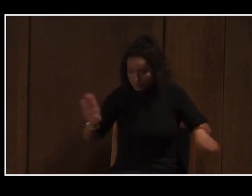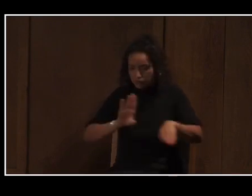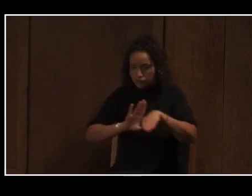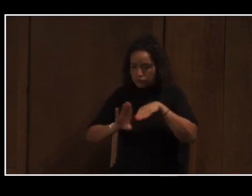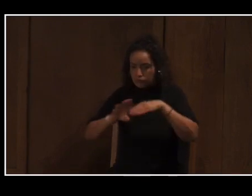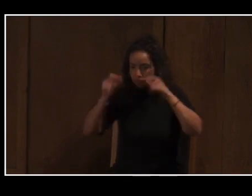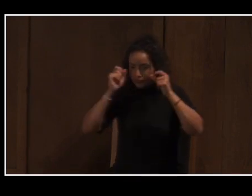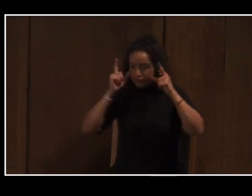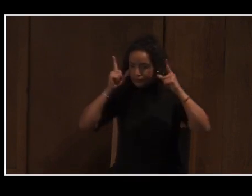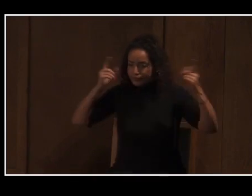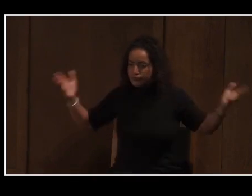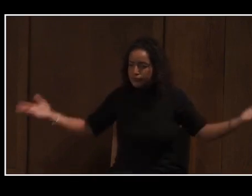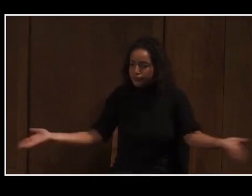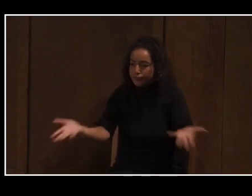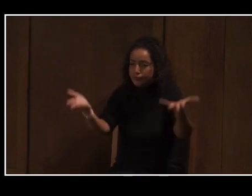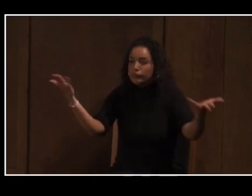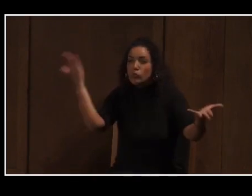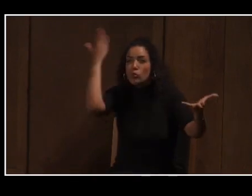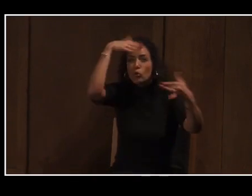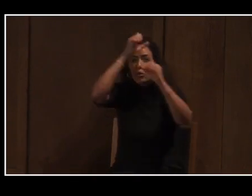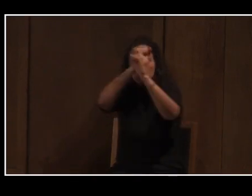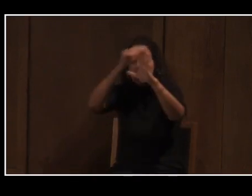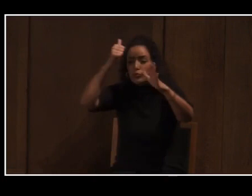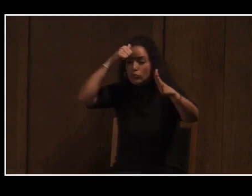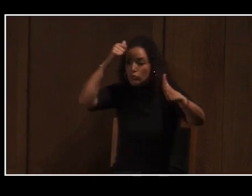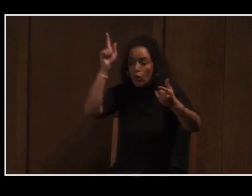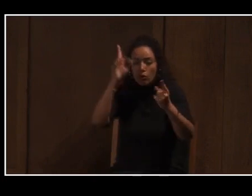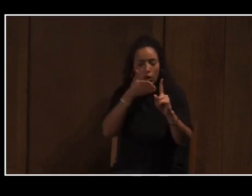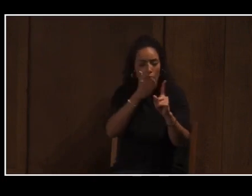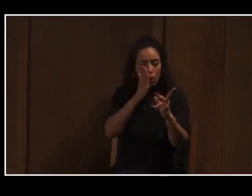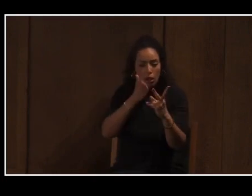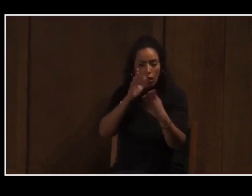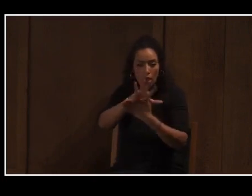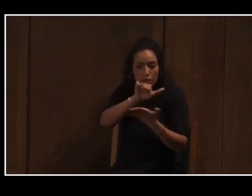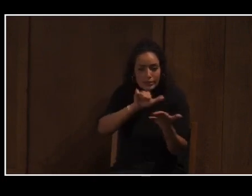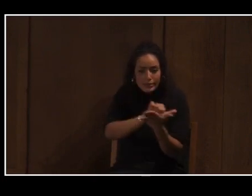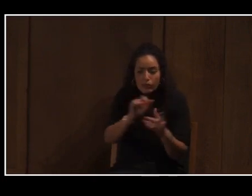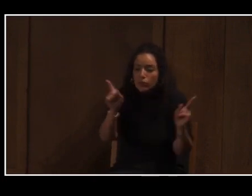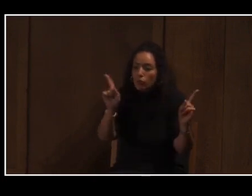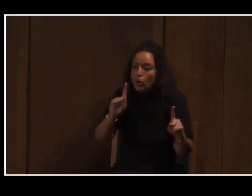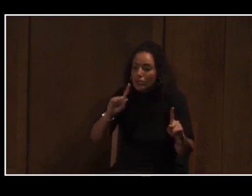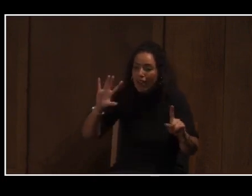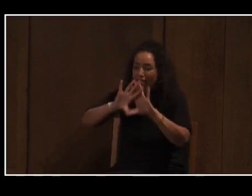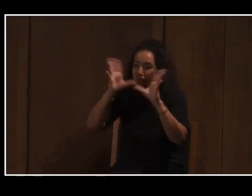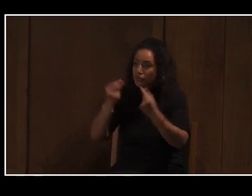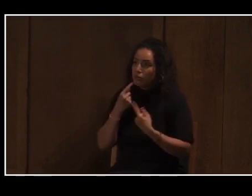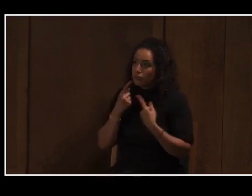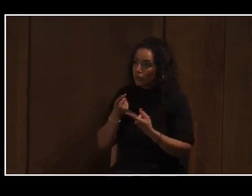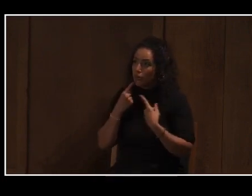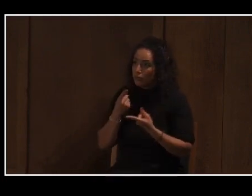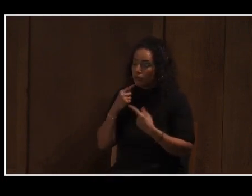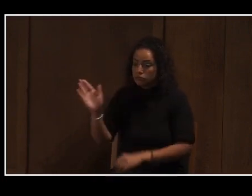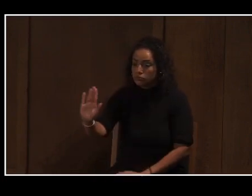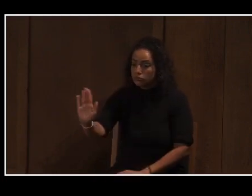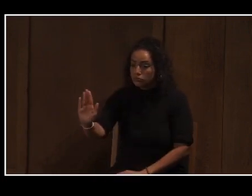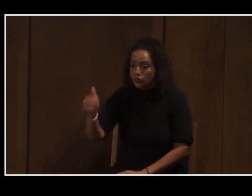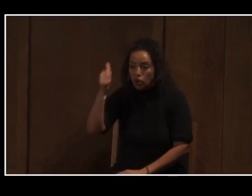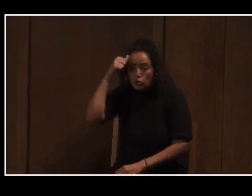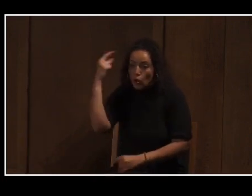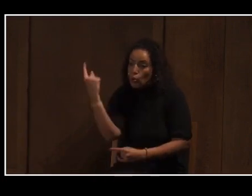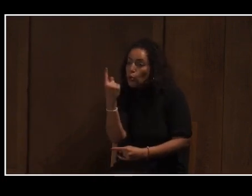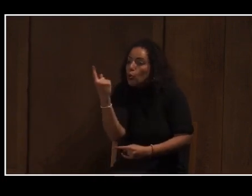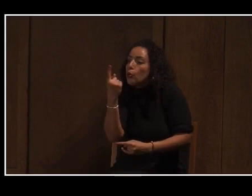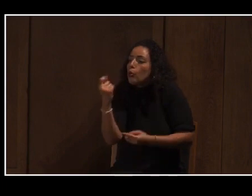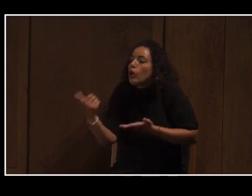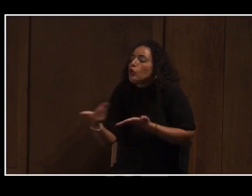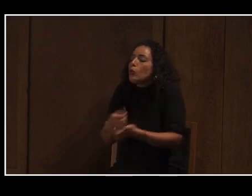dream spaces, know what is sacred, not everything must be spoken, know who it's safe to dream with.